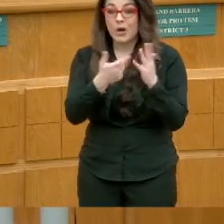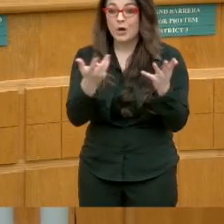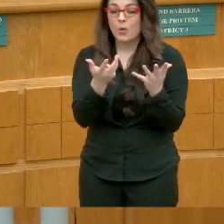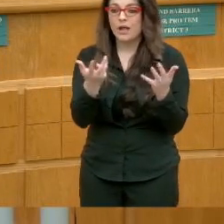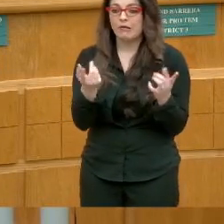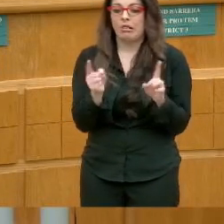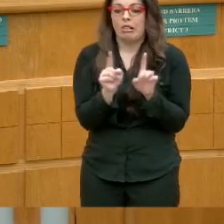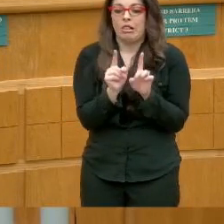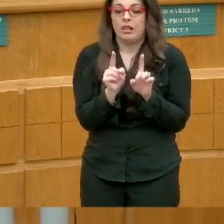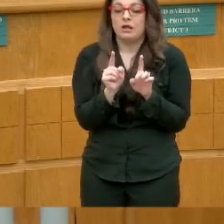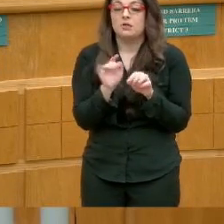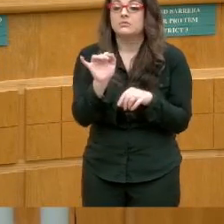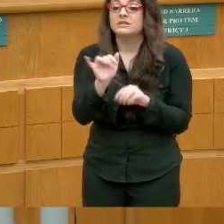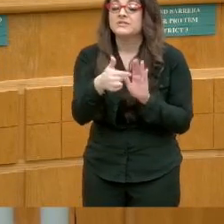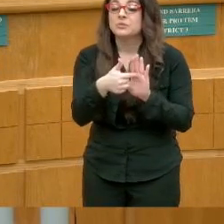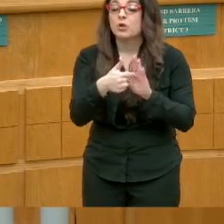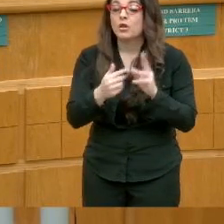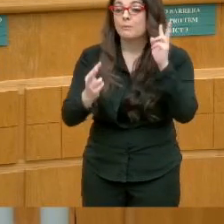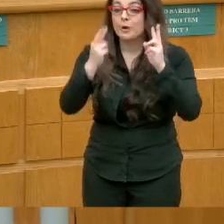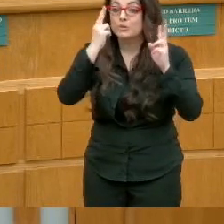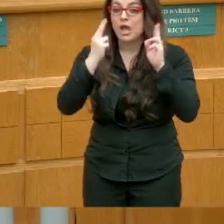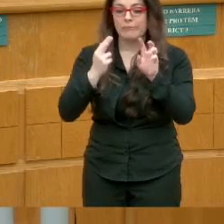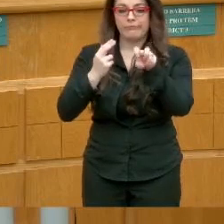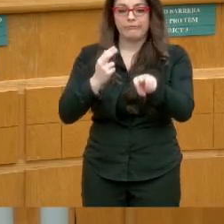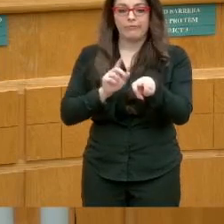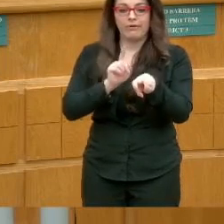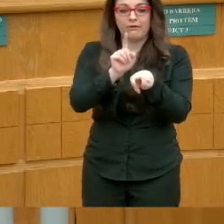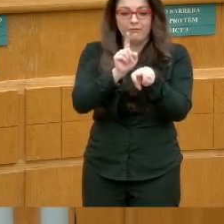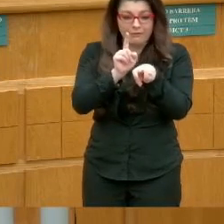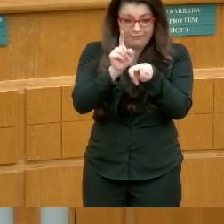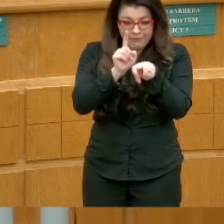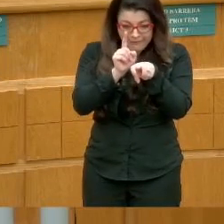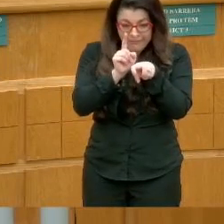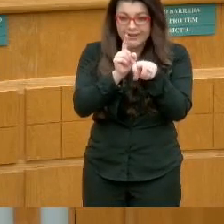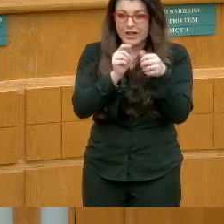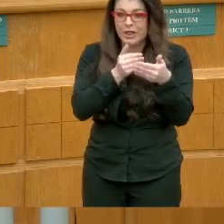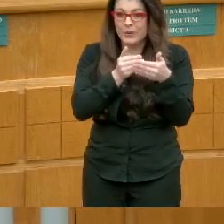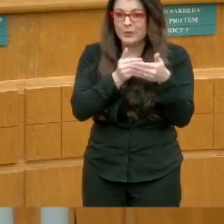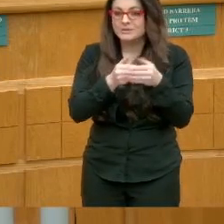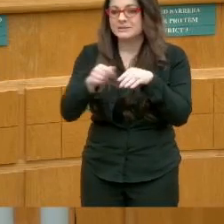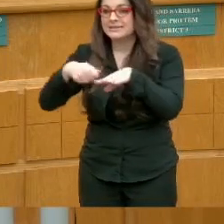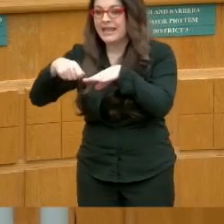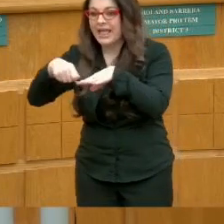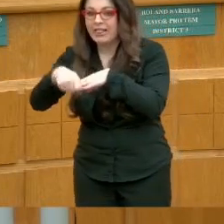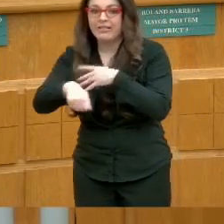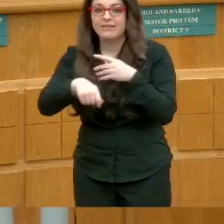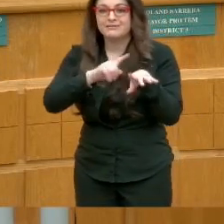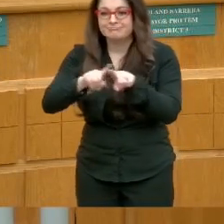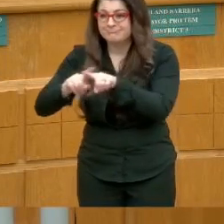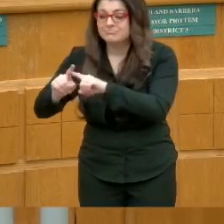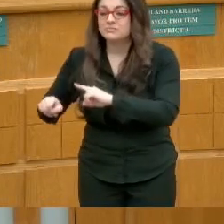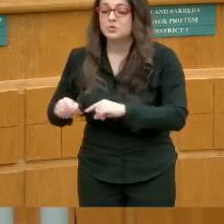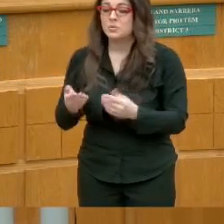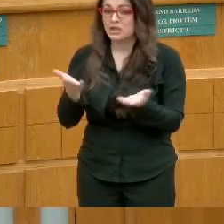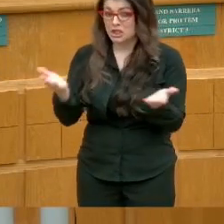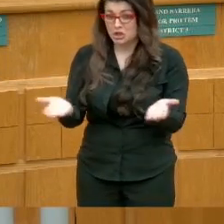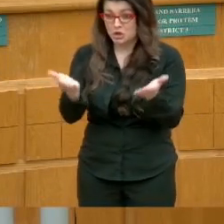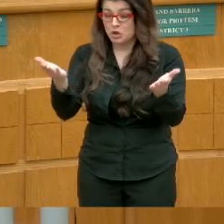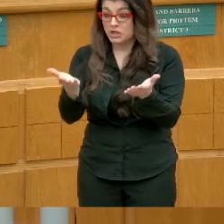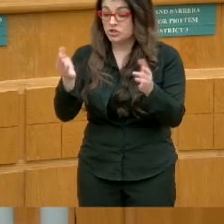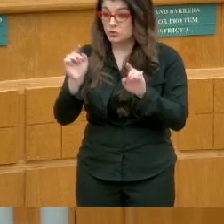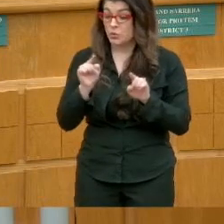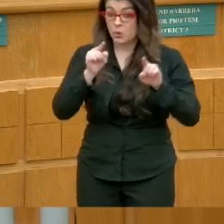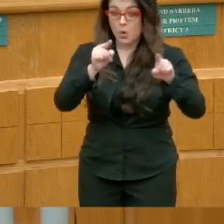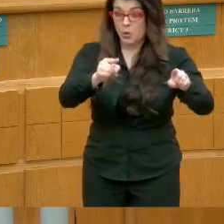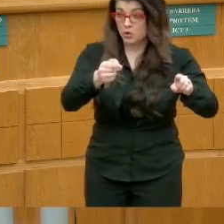as barbershops and hair and nail salons and others. We encourage individuals that go to these businesses to wear a mask